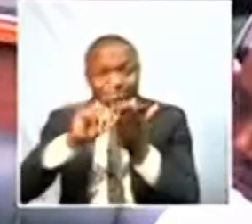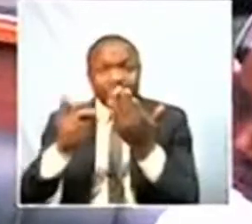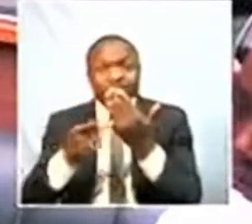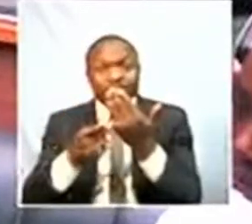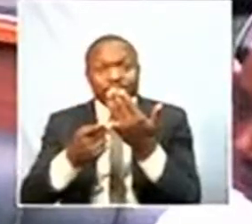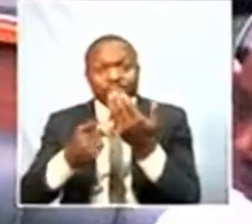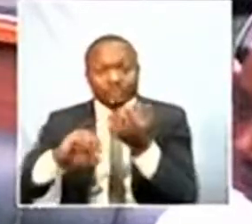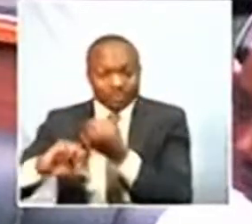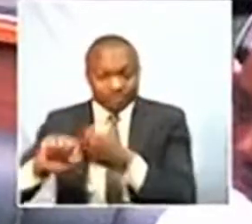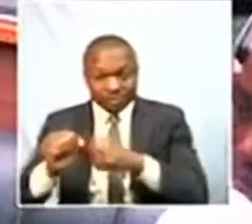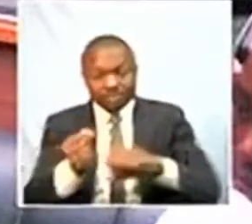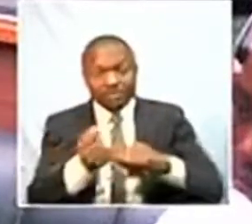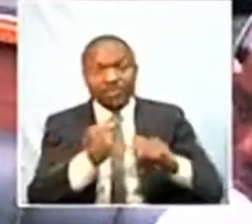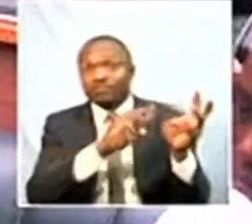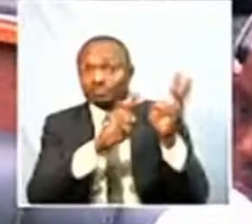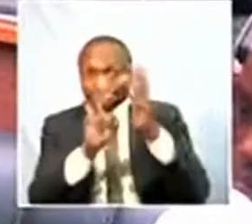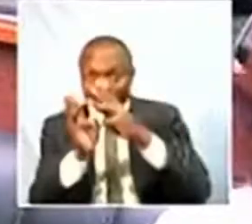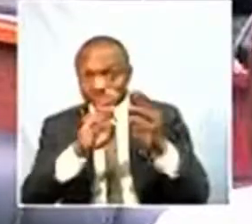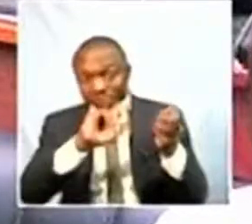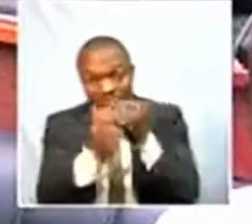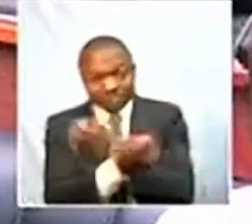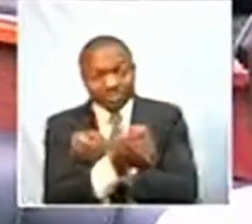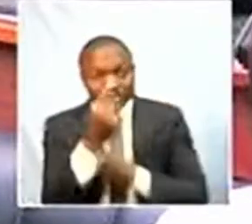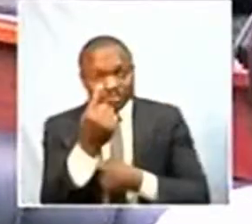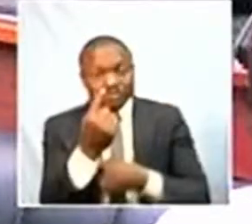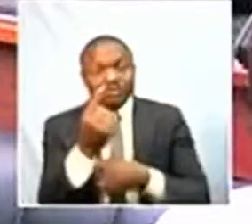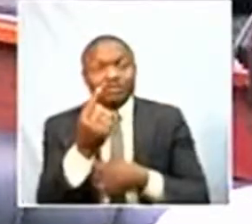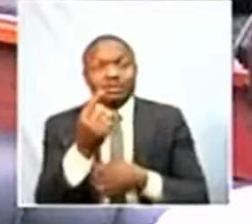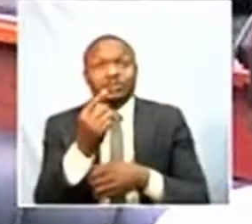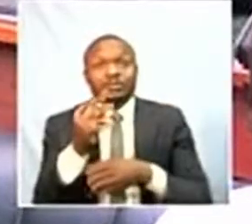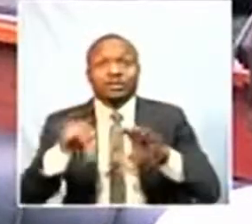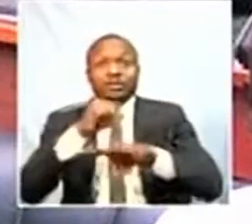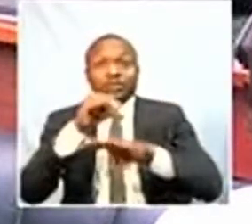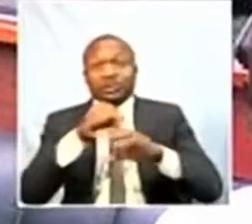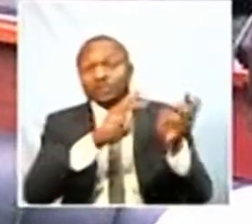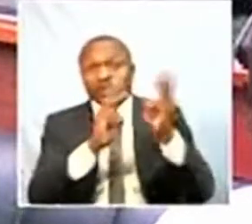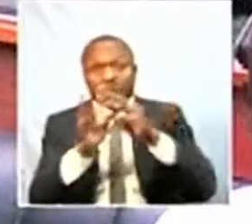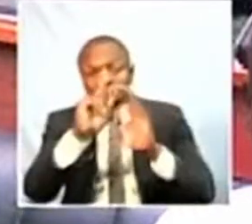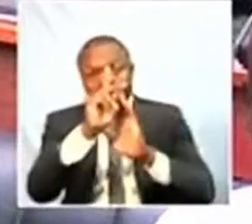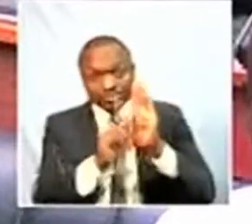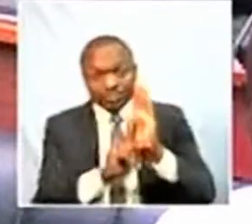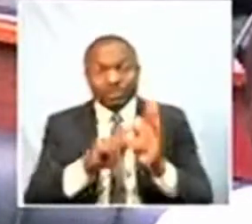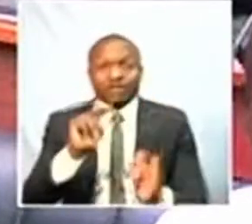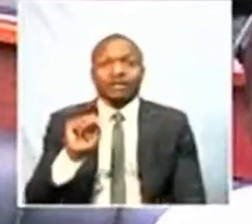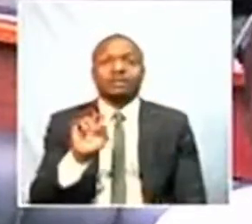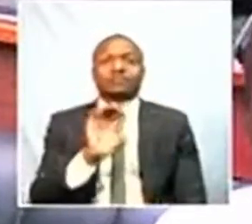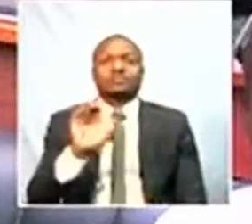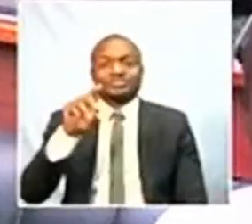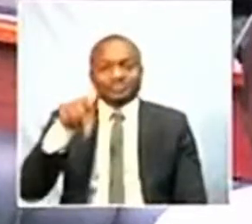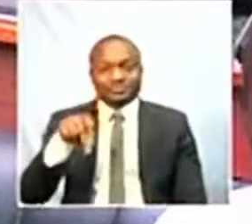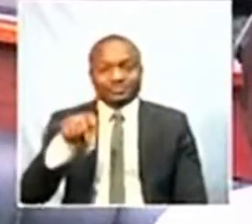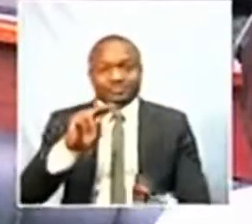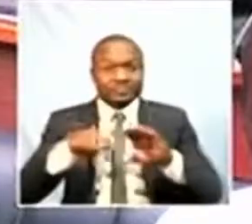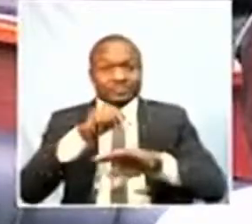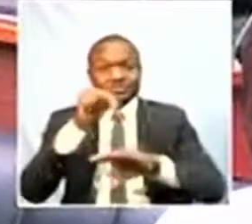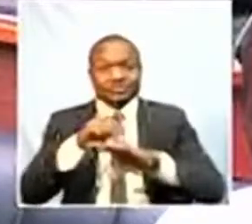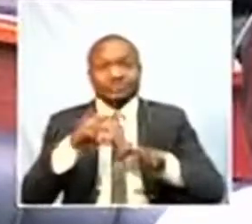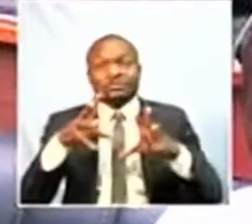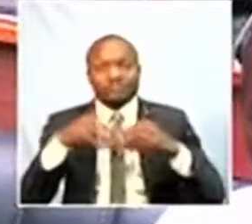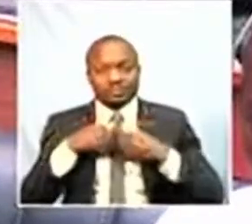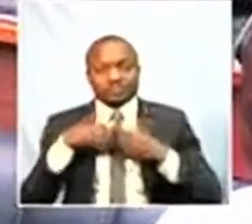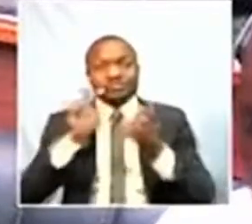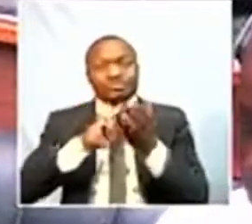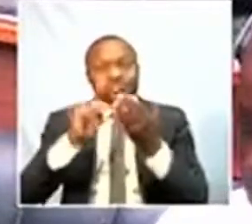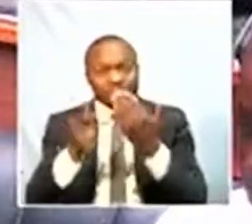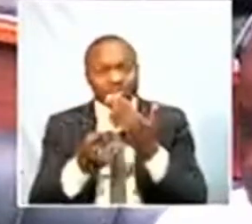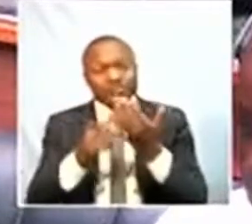mitigate climate change. One of them is the National Climate Change Policy, NCCP, and also the National Adaptation Program